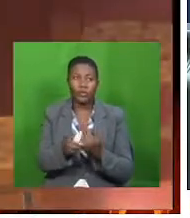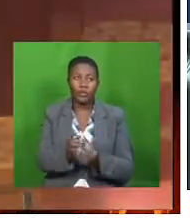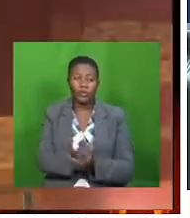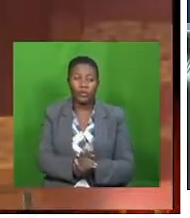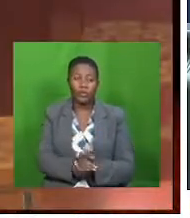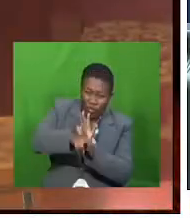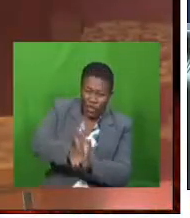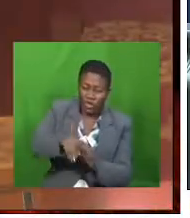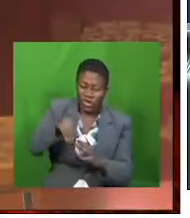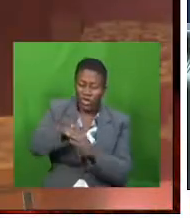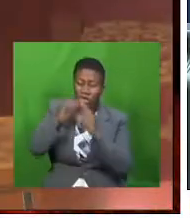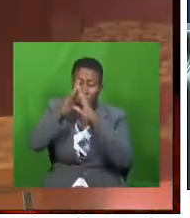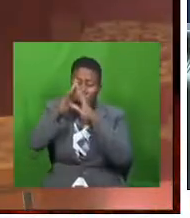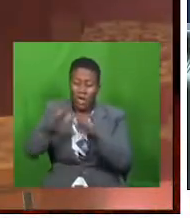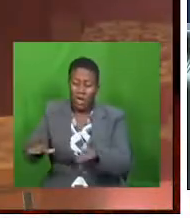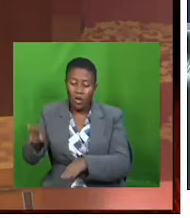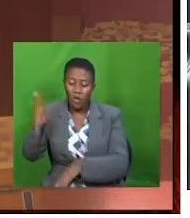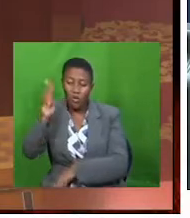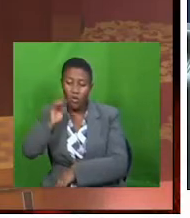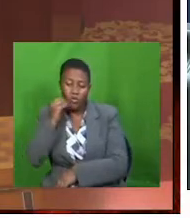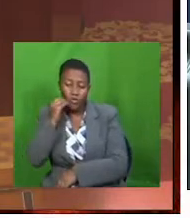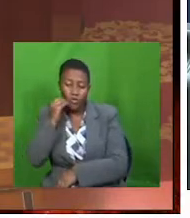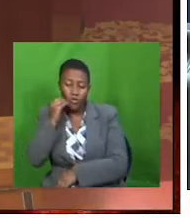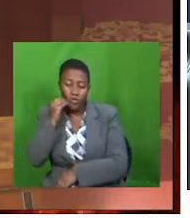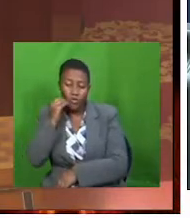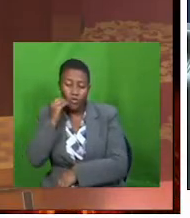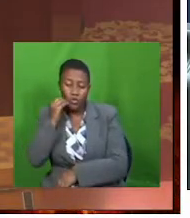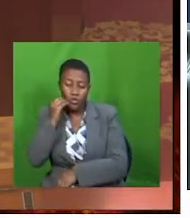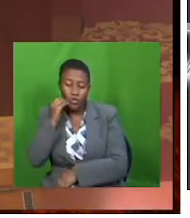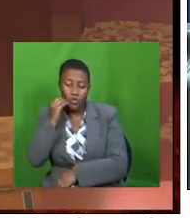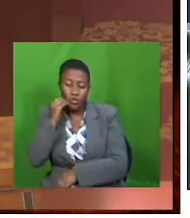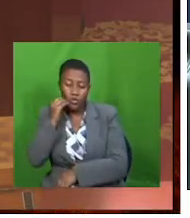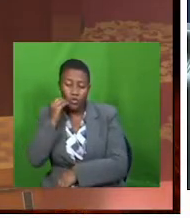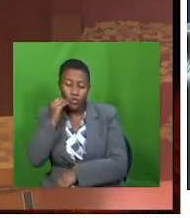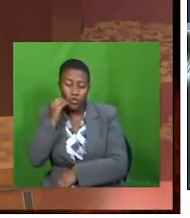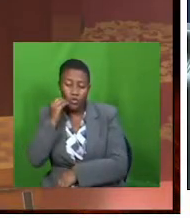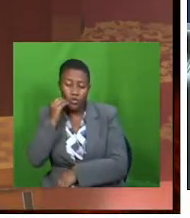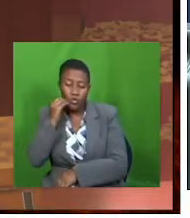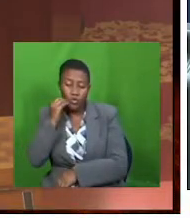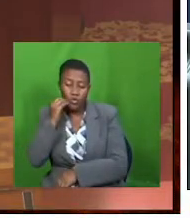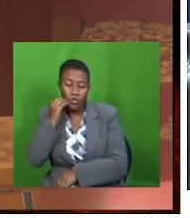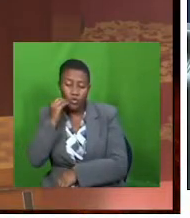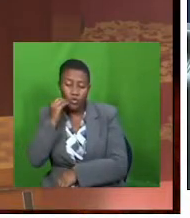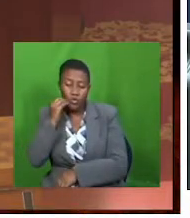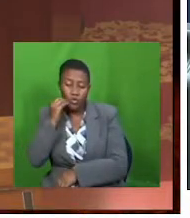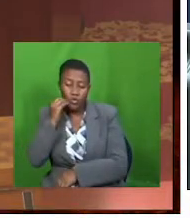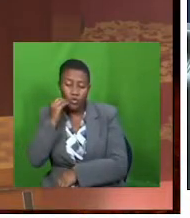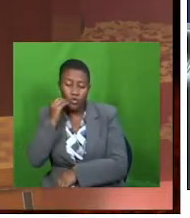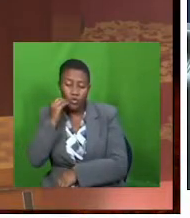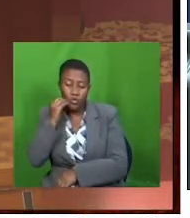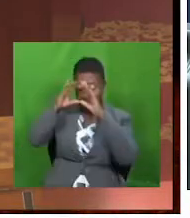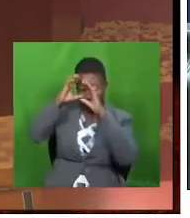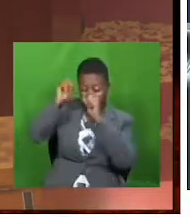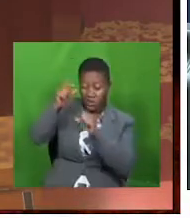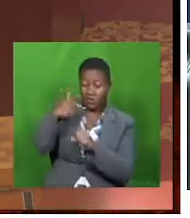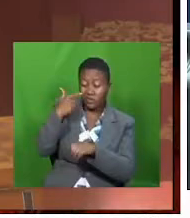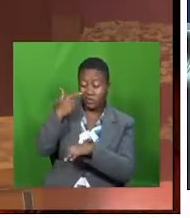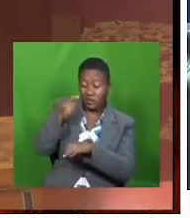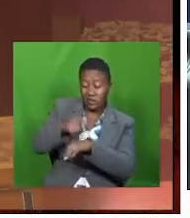as you say the one be ni enyan nti em kono yen kohwe no kure enyina ye kwa ko bi sabre wa me